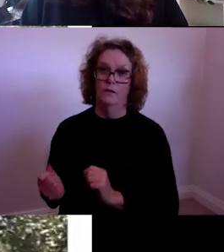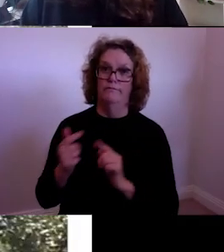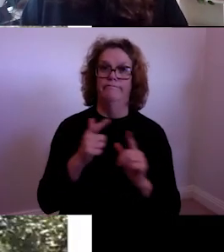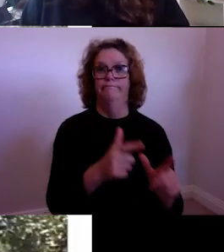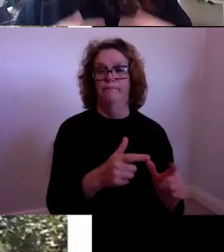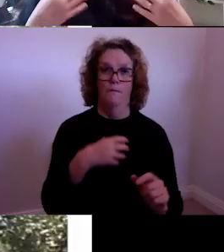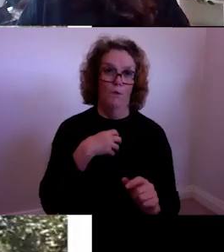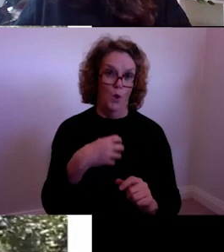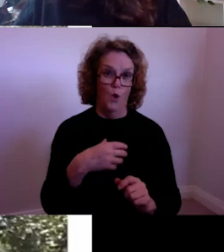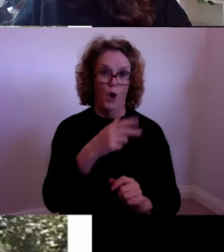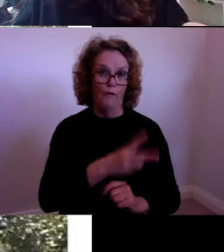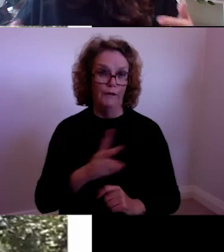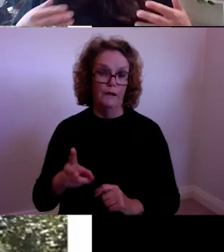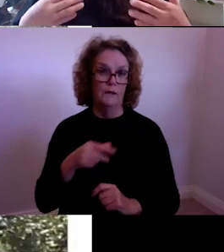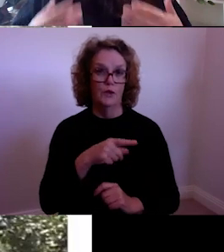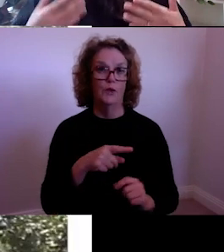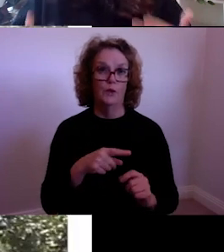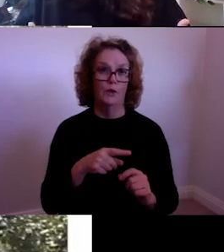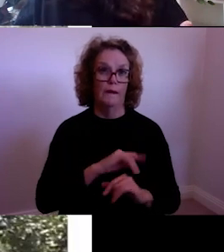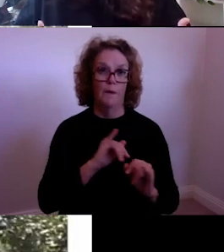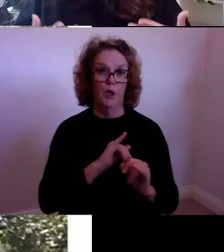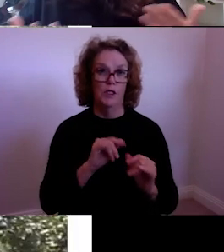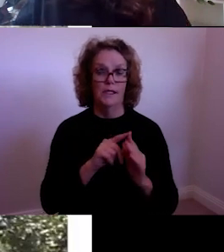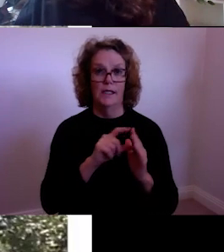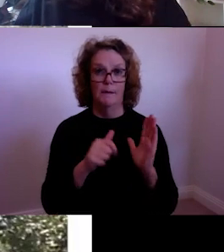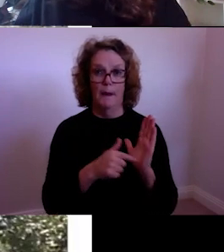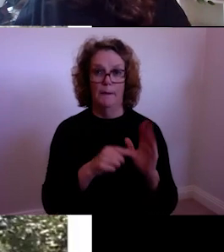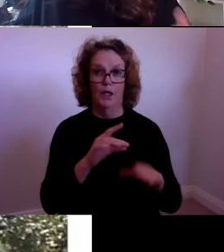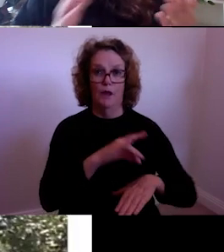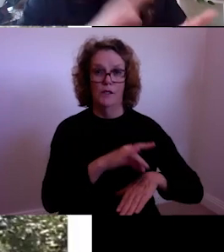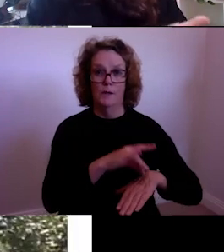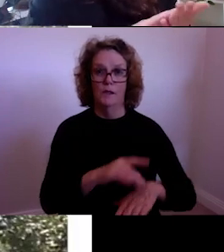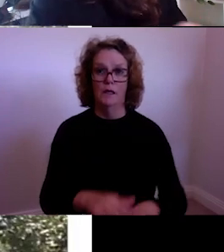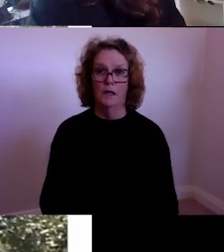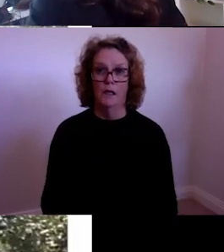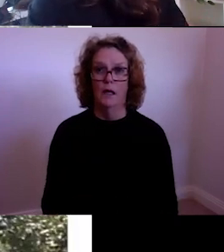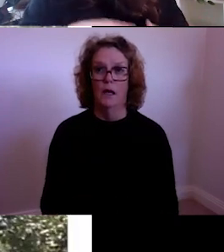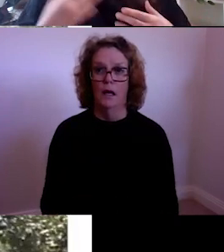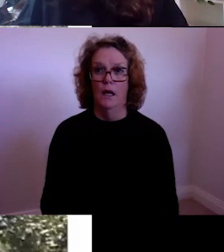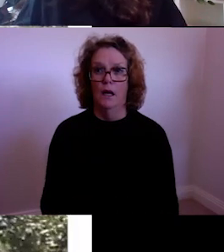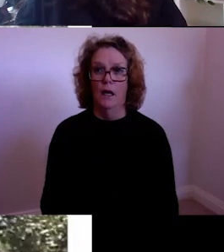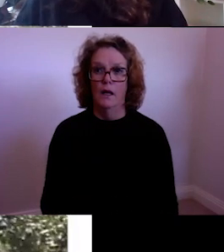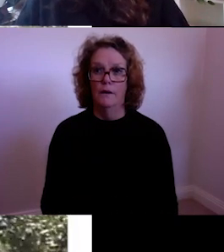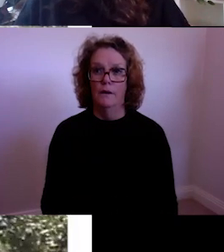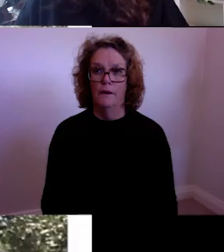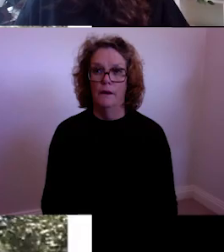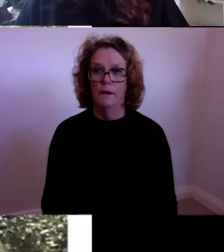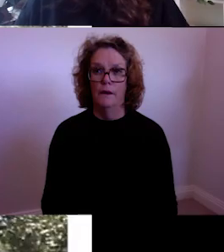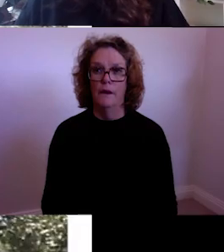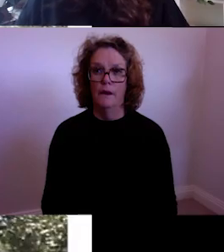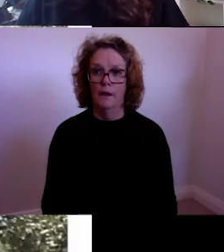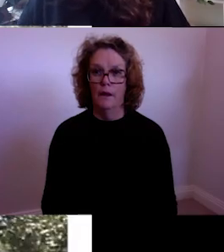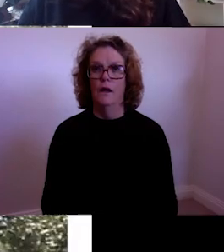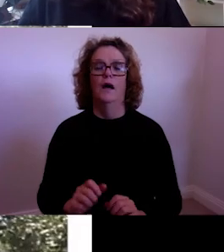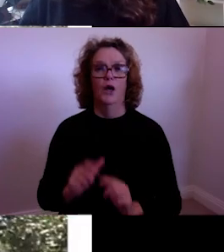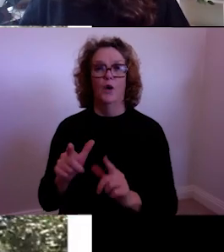We had, and a lot of Olivia's healthcare takes place with the specialist at the hospital. So going to the GP was just